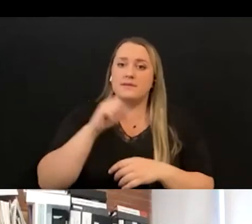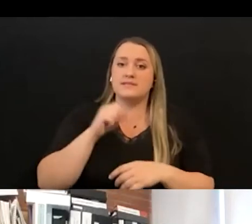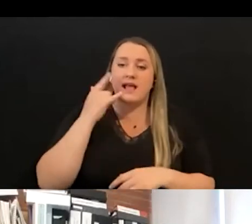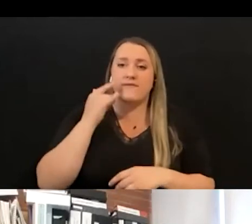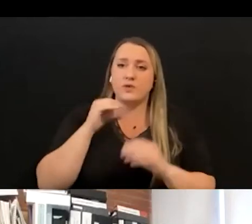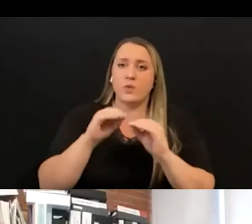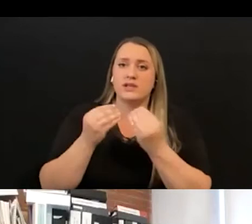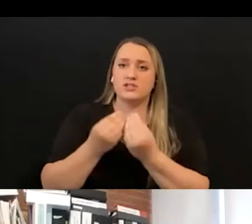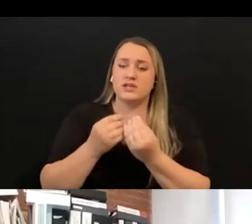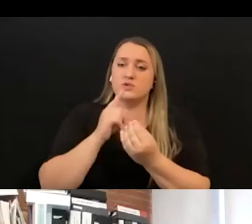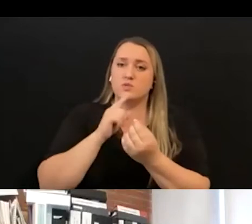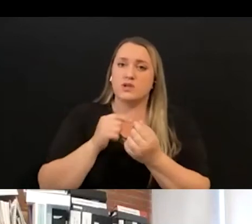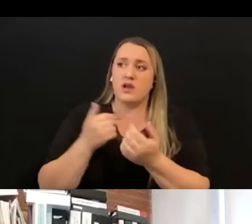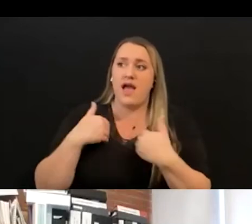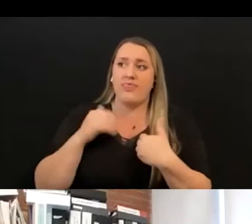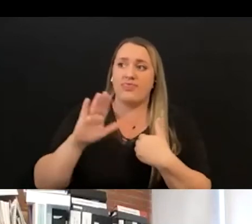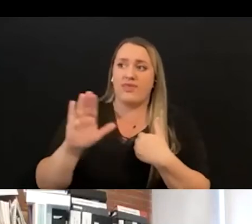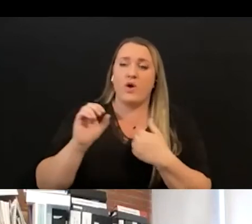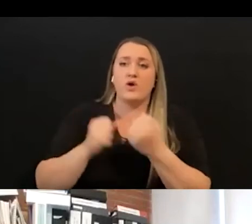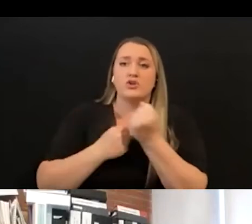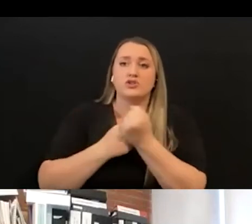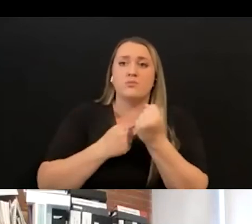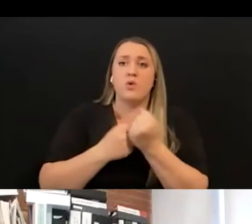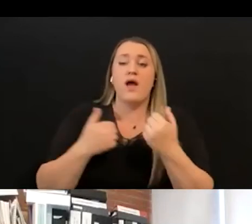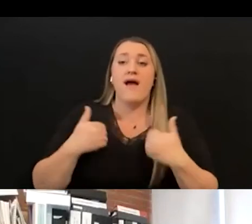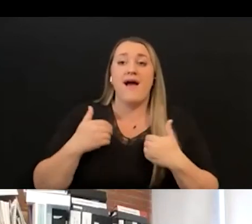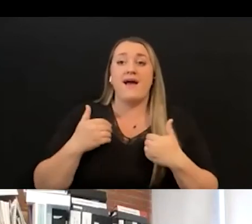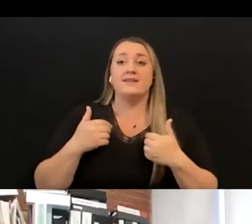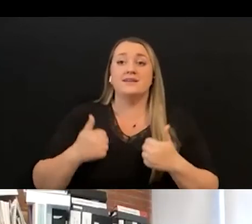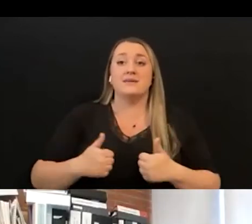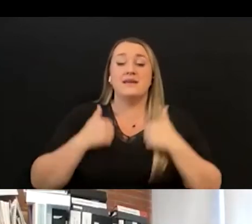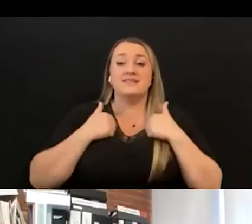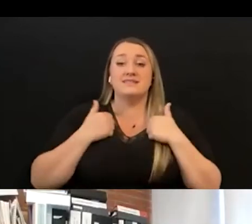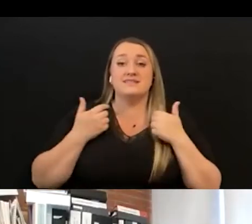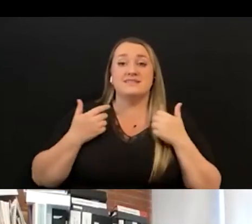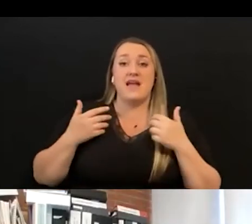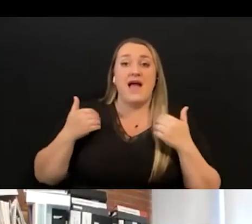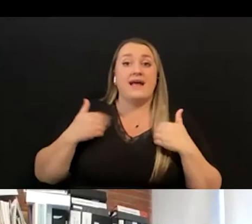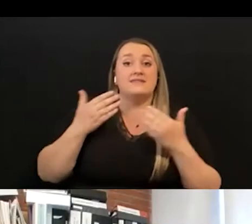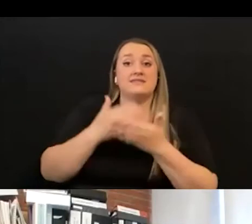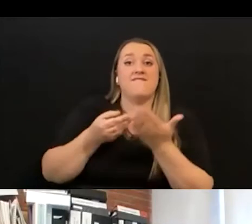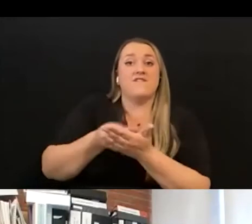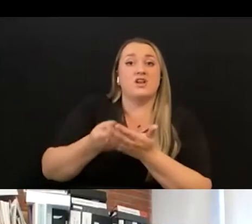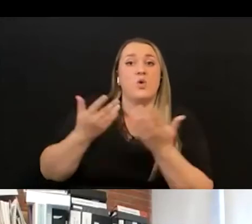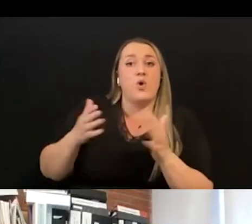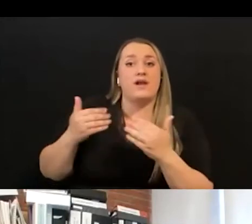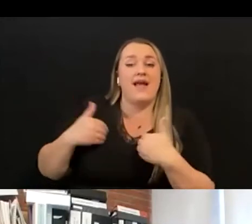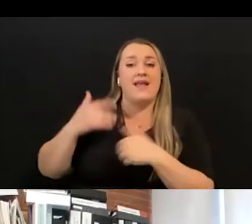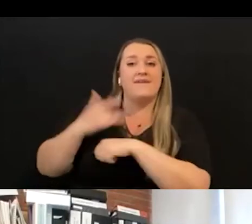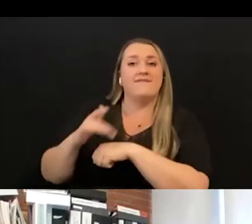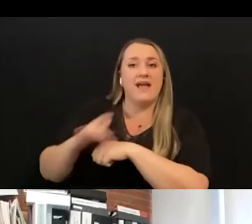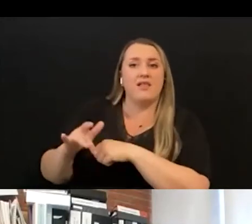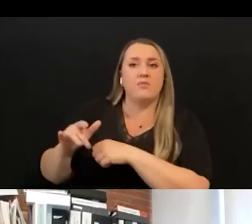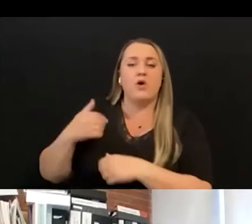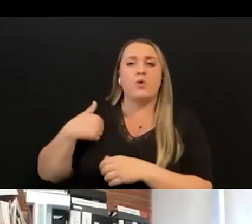did have some existing funding that we were able to kind of reallocate to this project. So we had received an